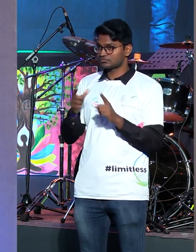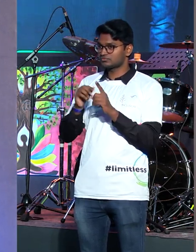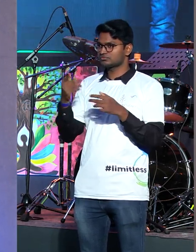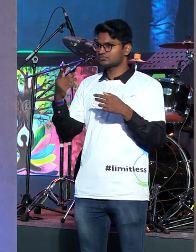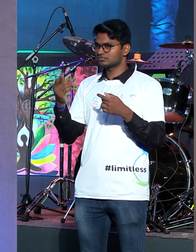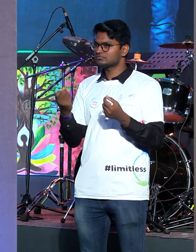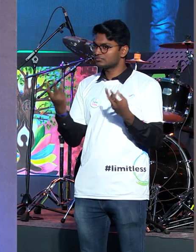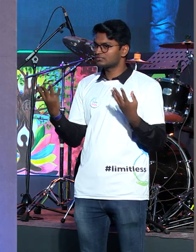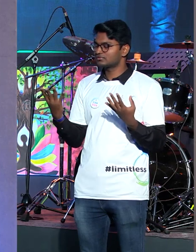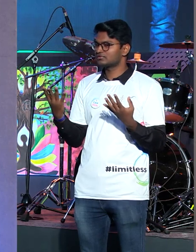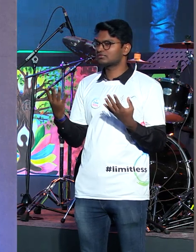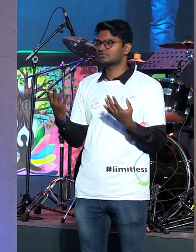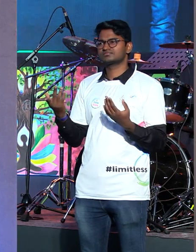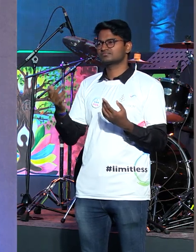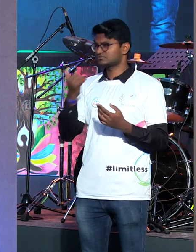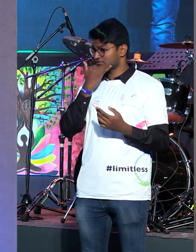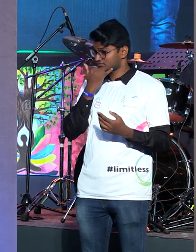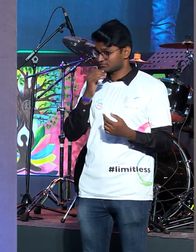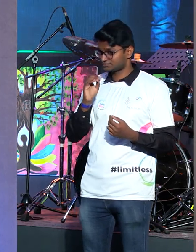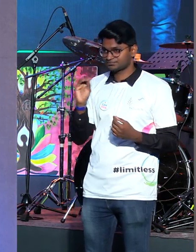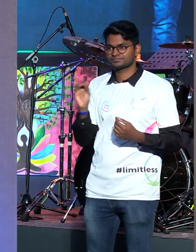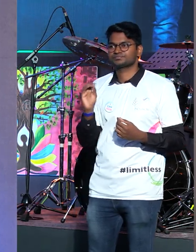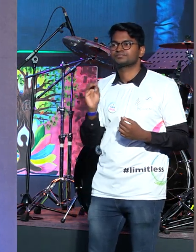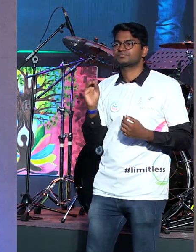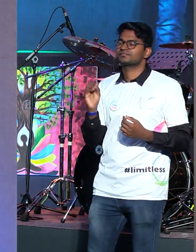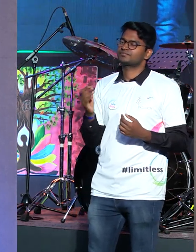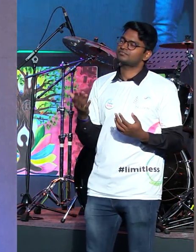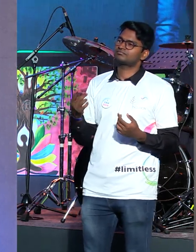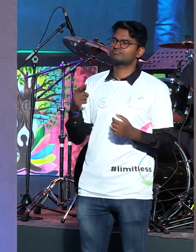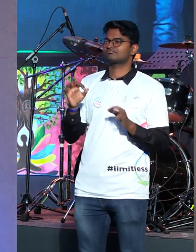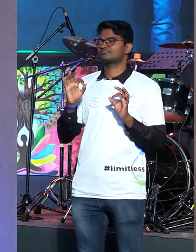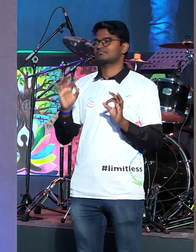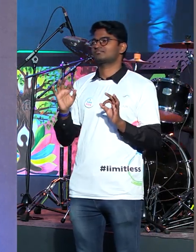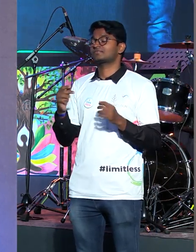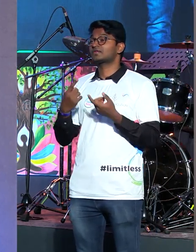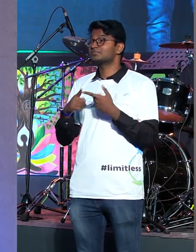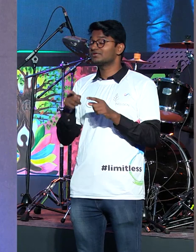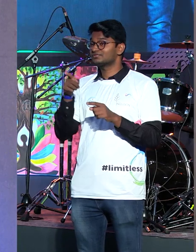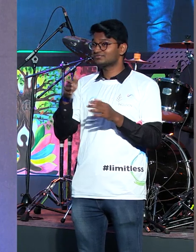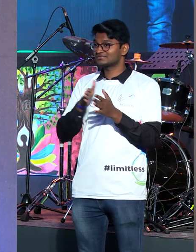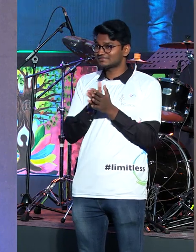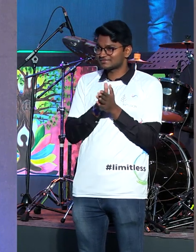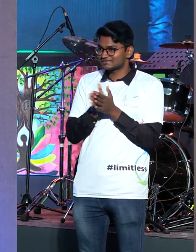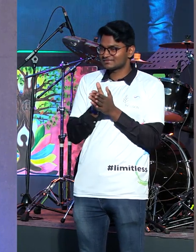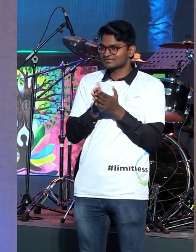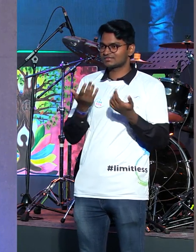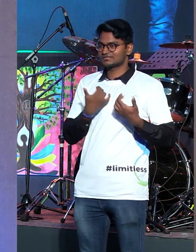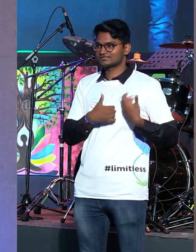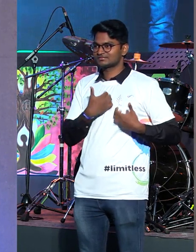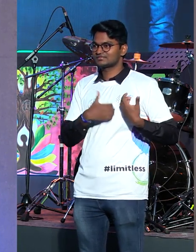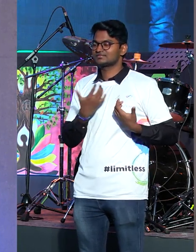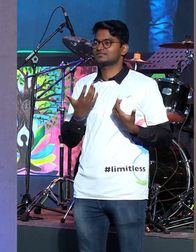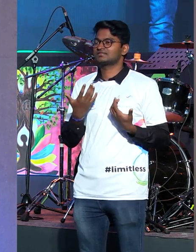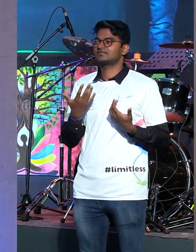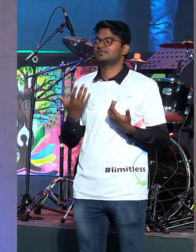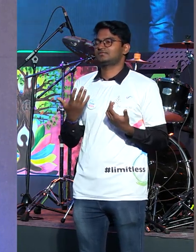do, great. There's nothing wrong with having a calling either. But if your interests are many, and I think the work that I've done